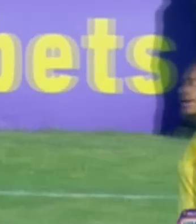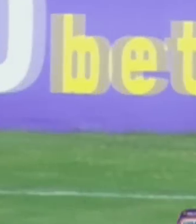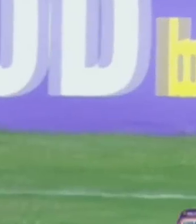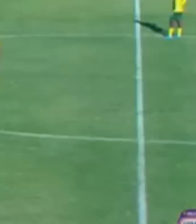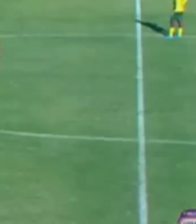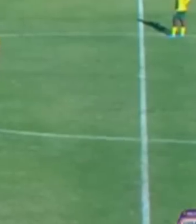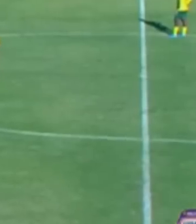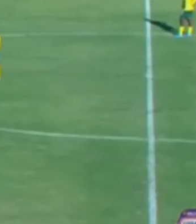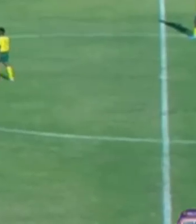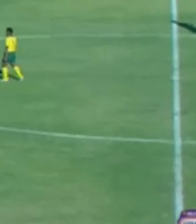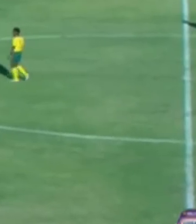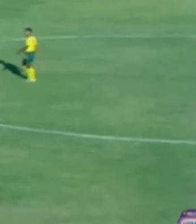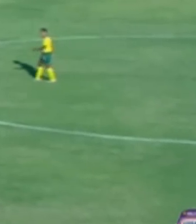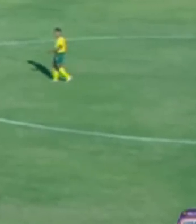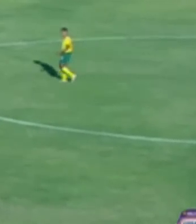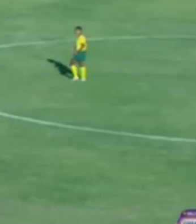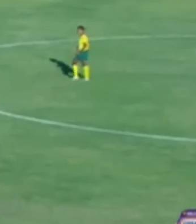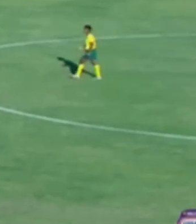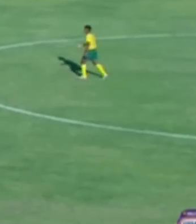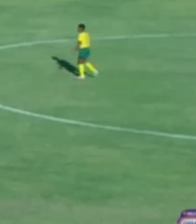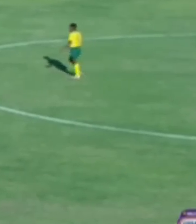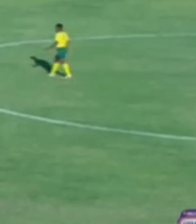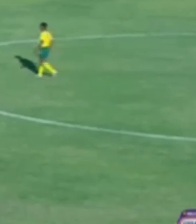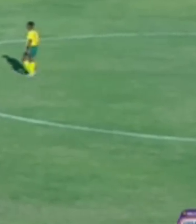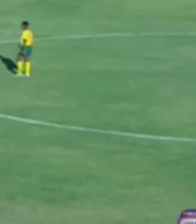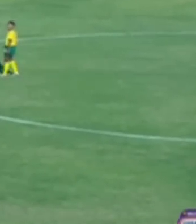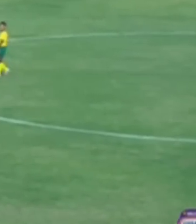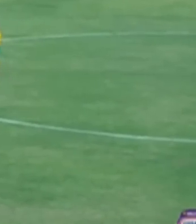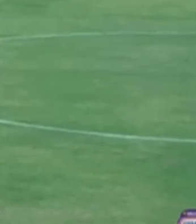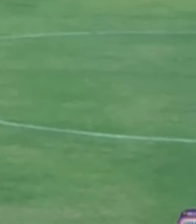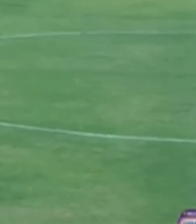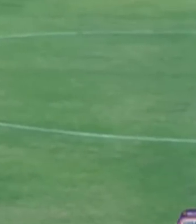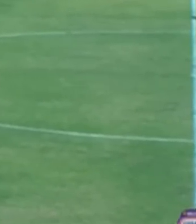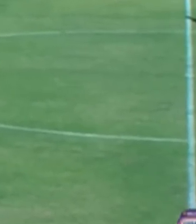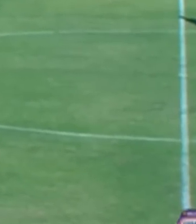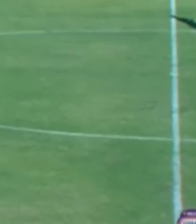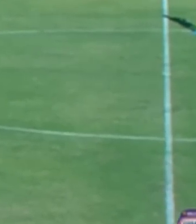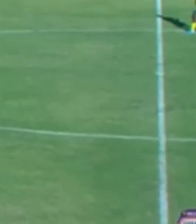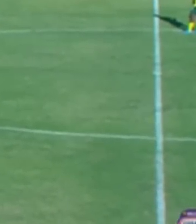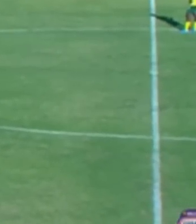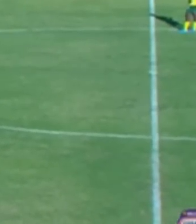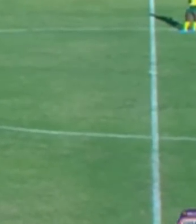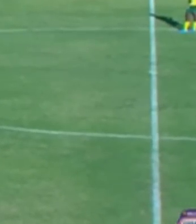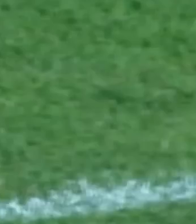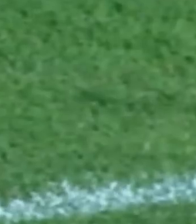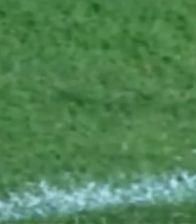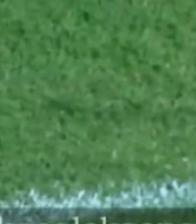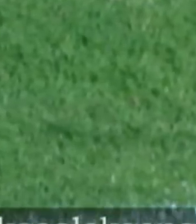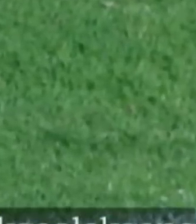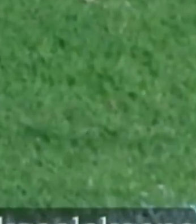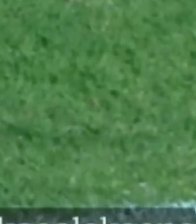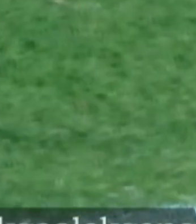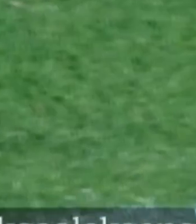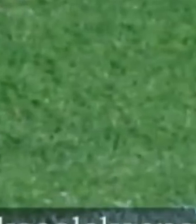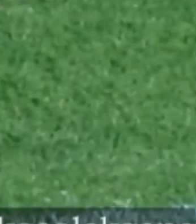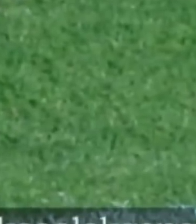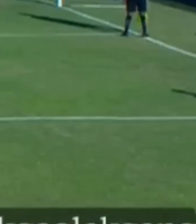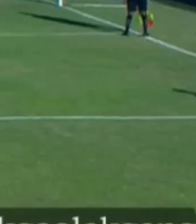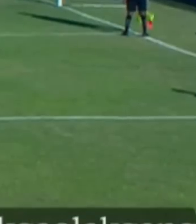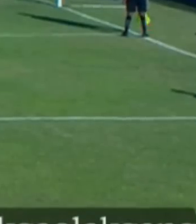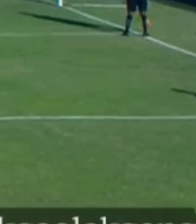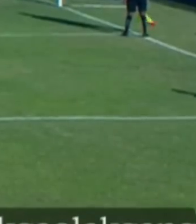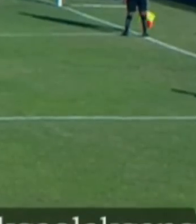and find themselves in with a chance heading to penalty shootouts. Oh, that's the end of the 90th minute. Isabel